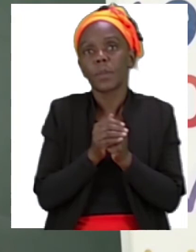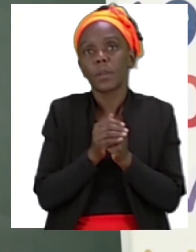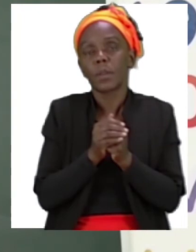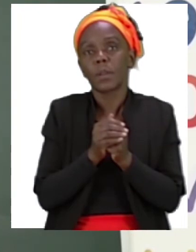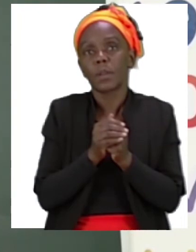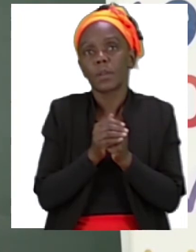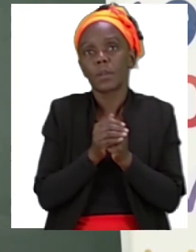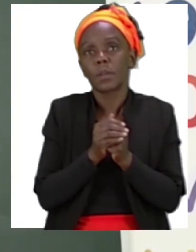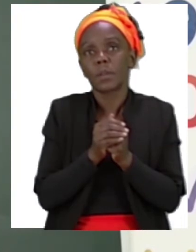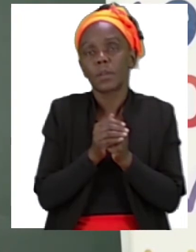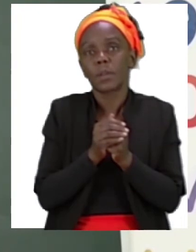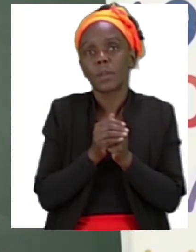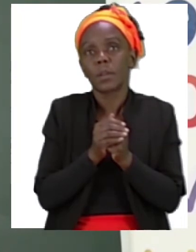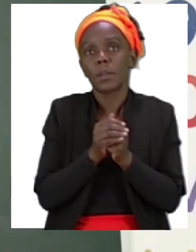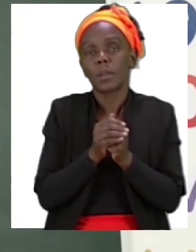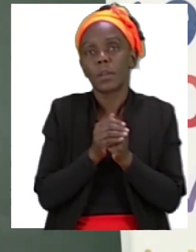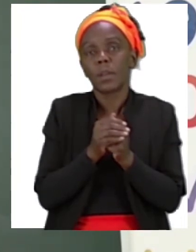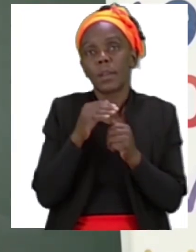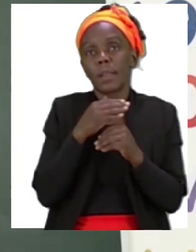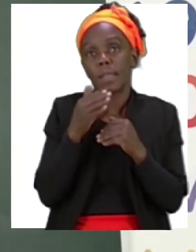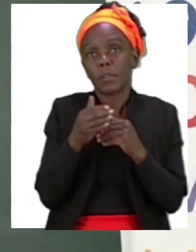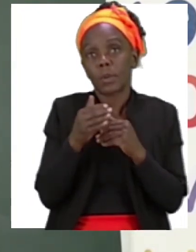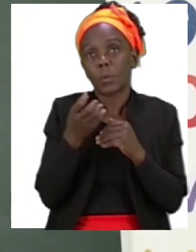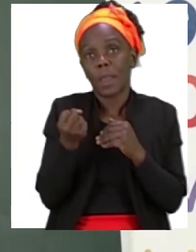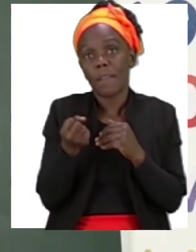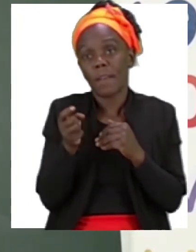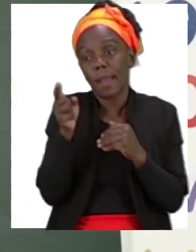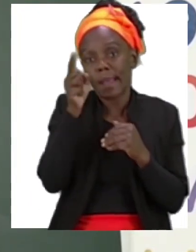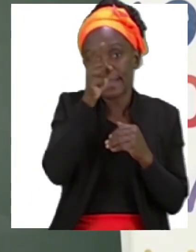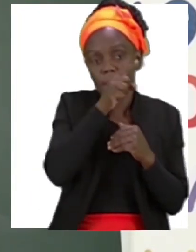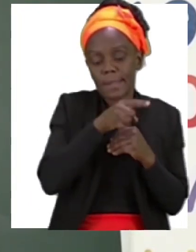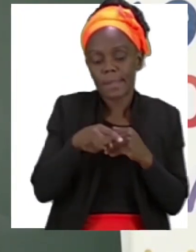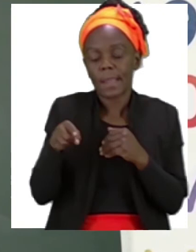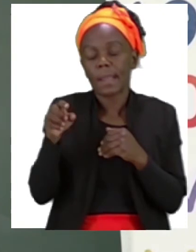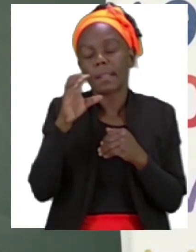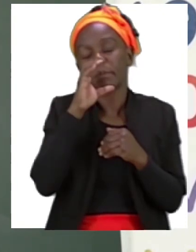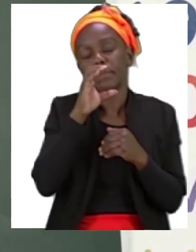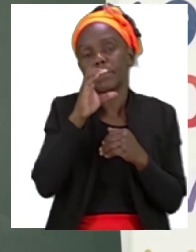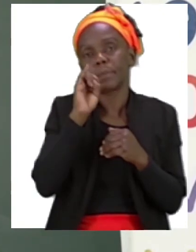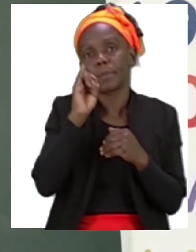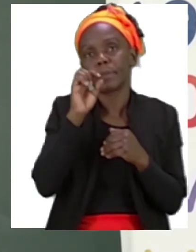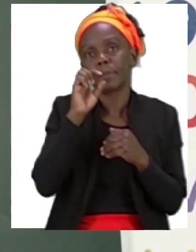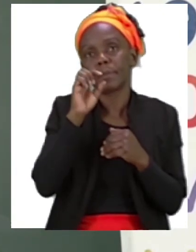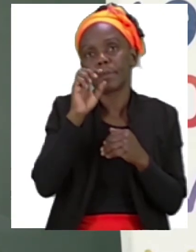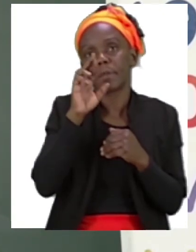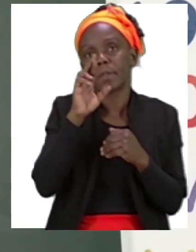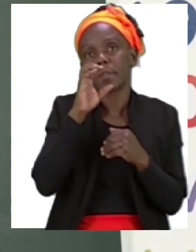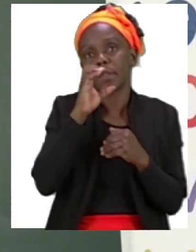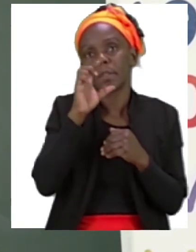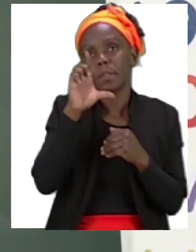see is a circle. Now a circle has one round edge with